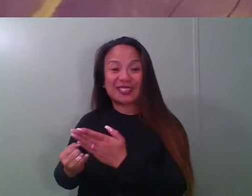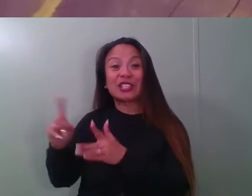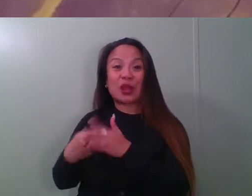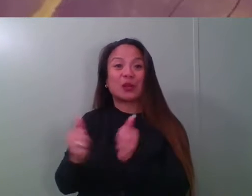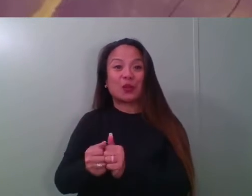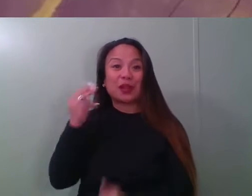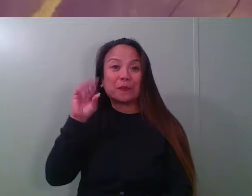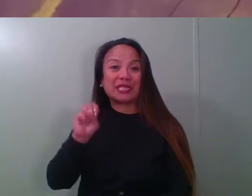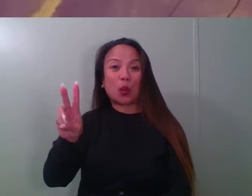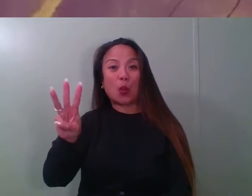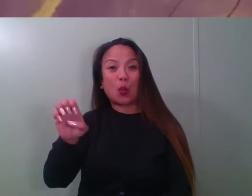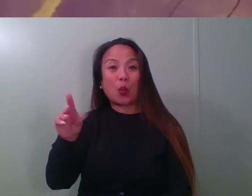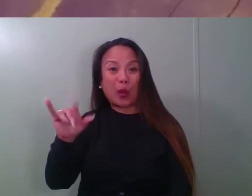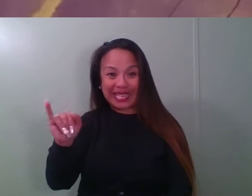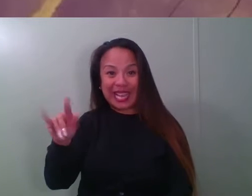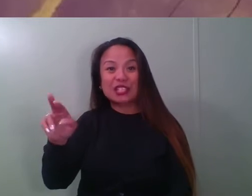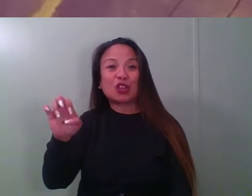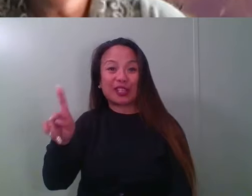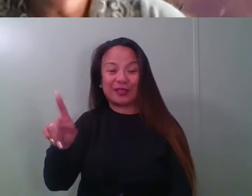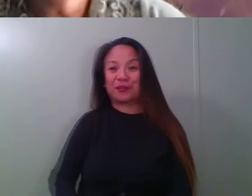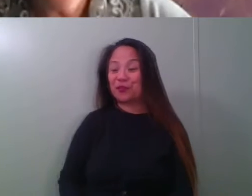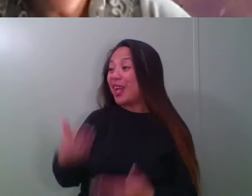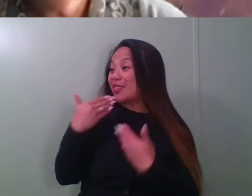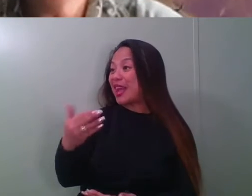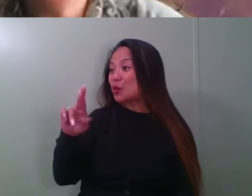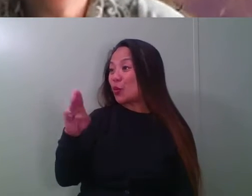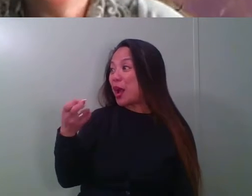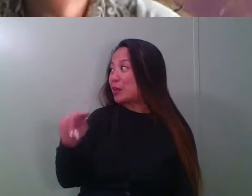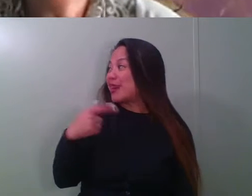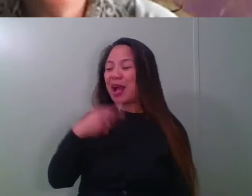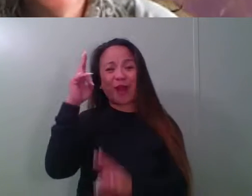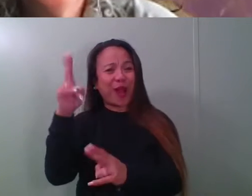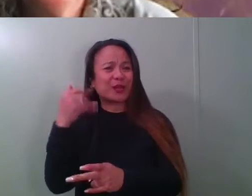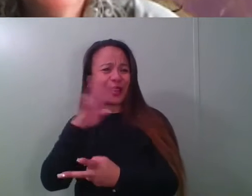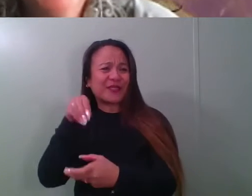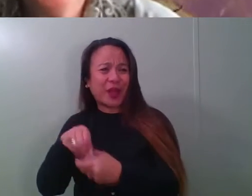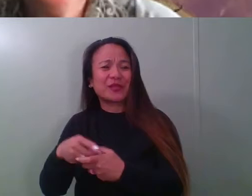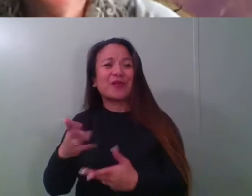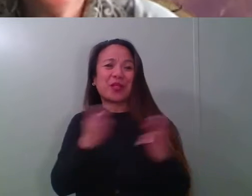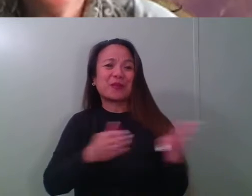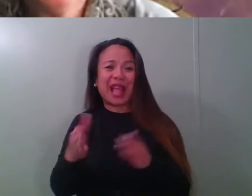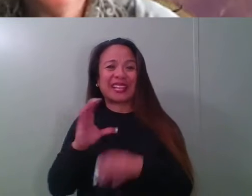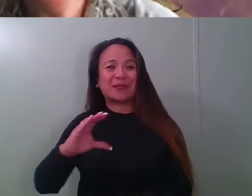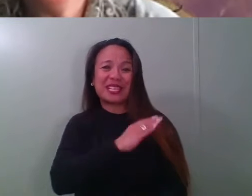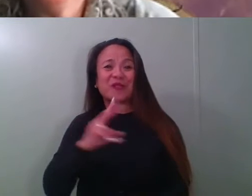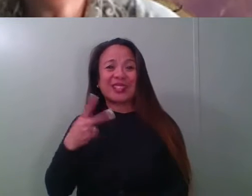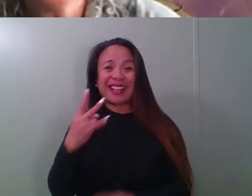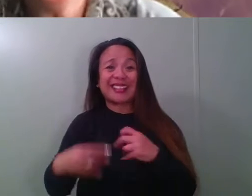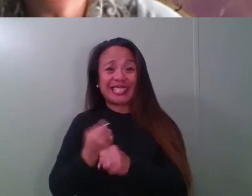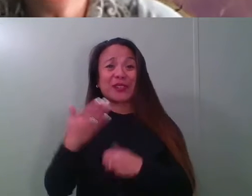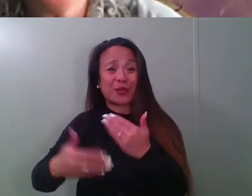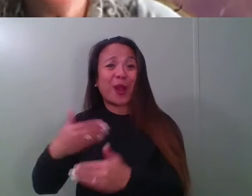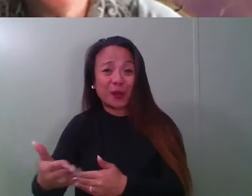Arts, starting with Miss Wendy Turk. Thanks, Robin. I'm honored to be part of the Boca Planning Committee for the